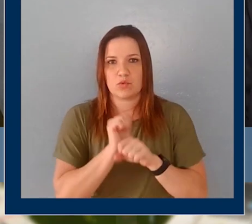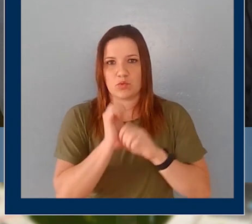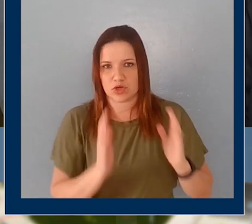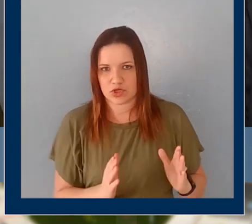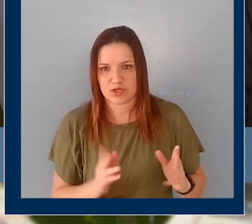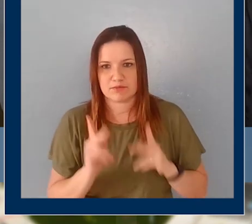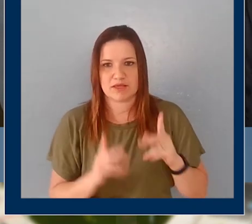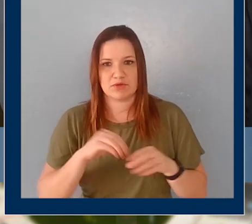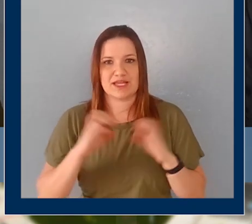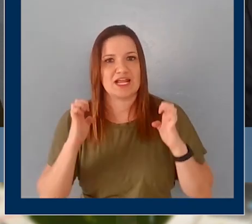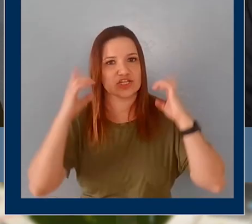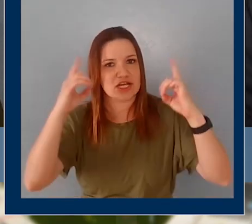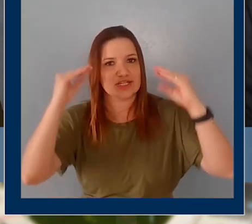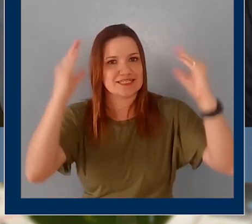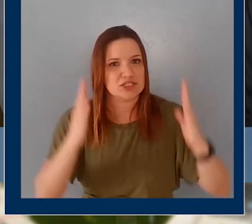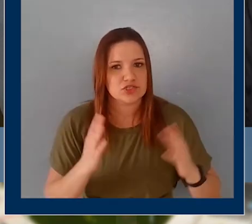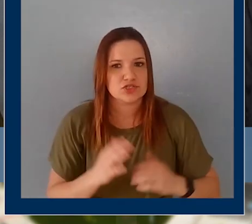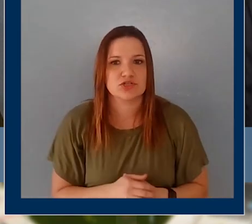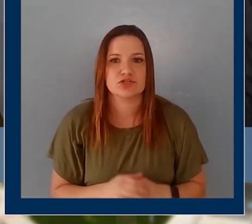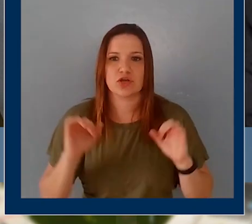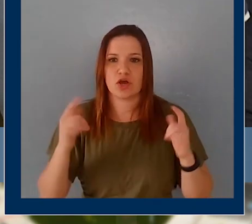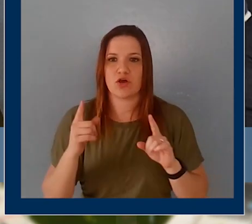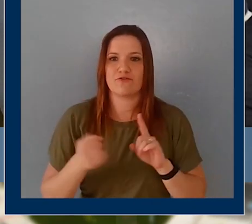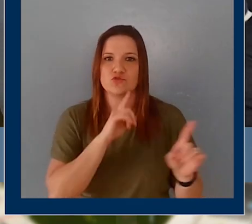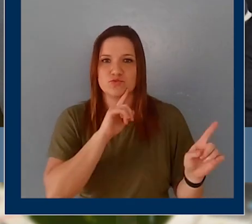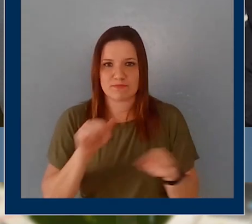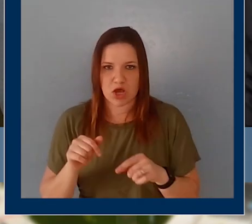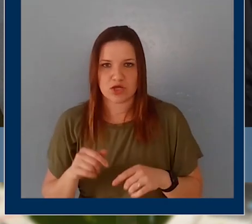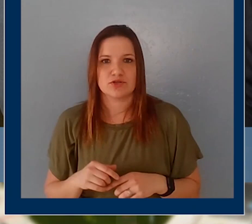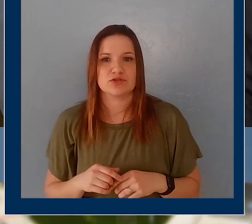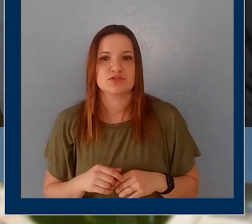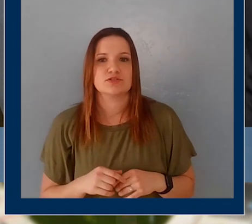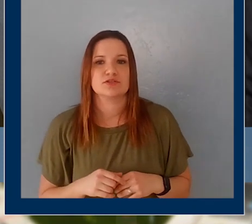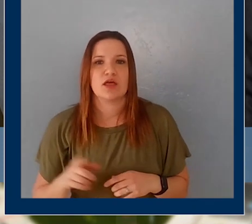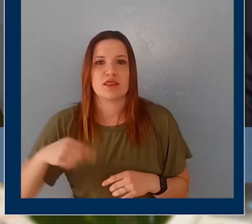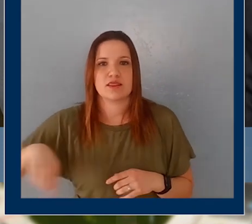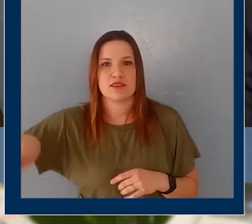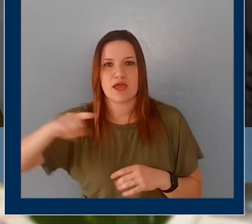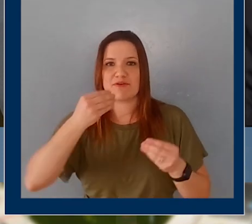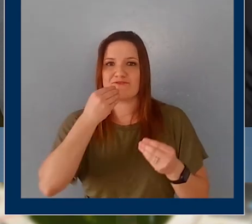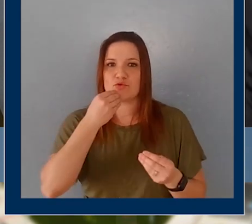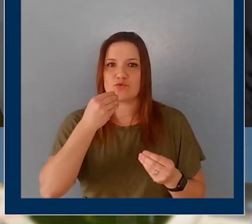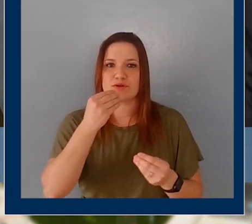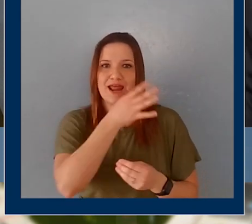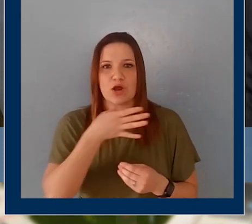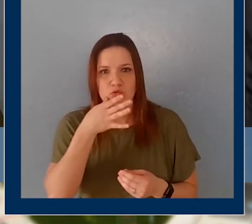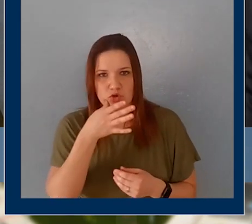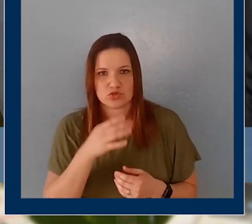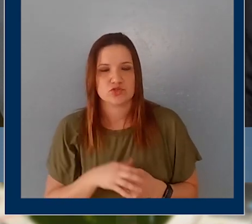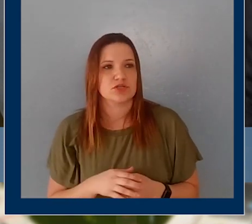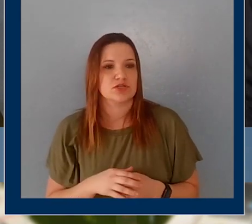all first responders, those in food and agriculture, those are all in